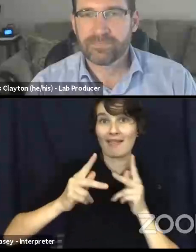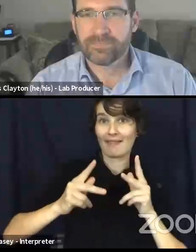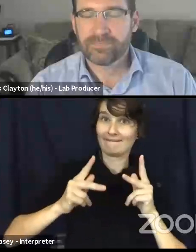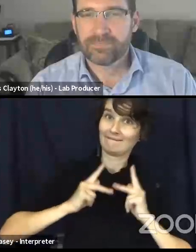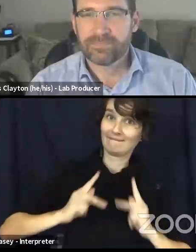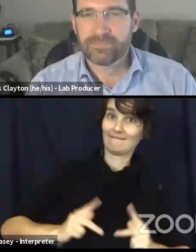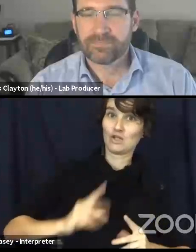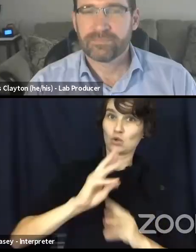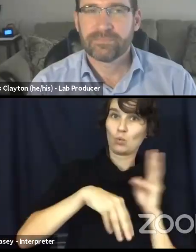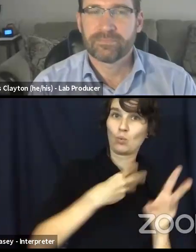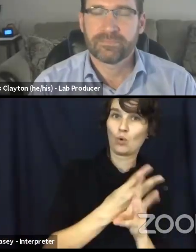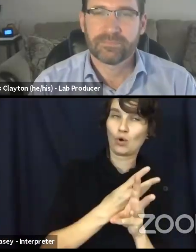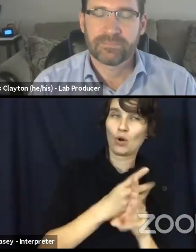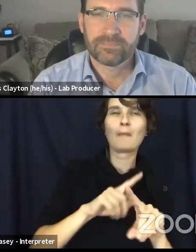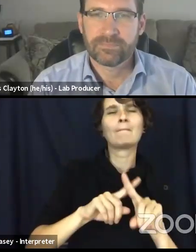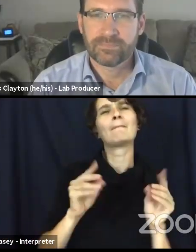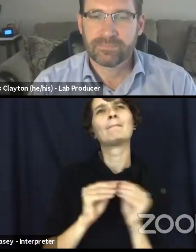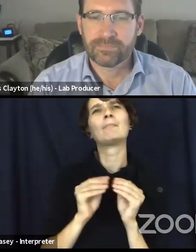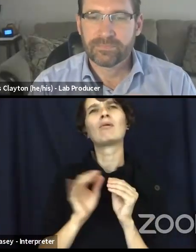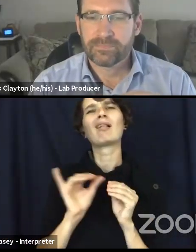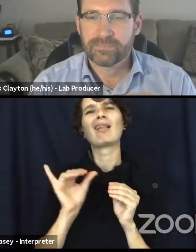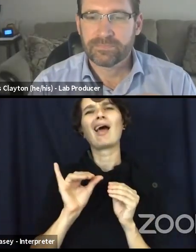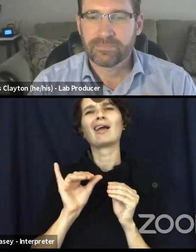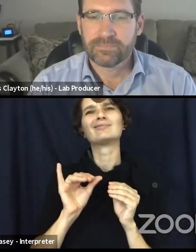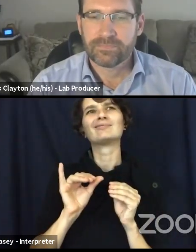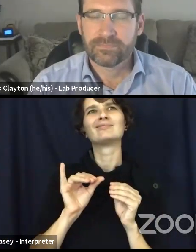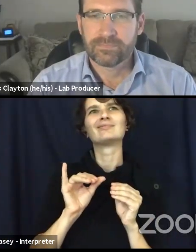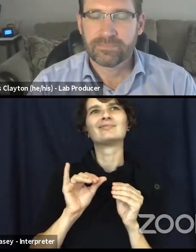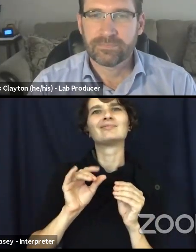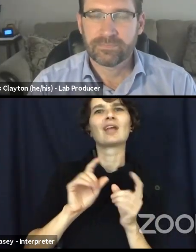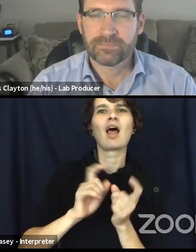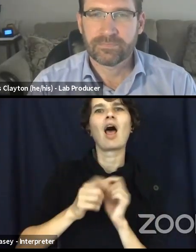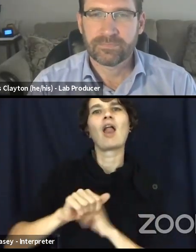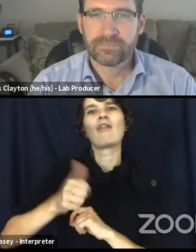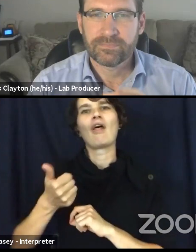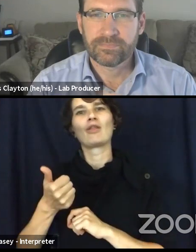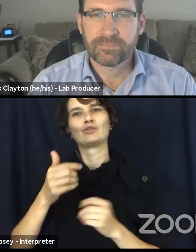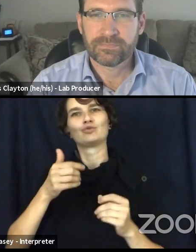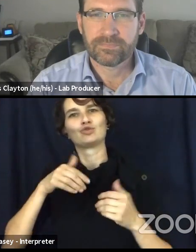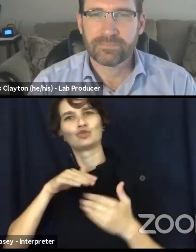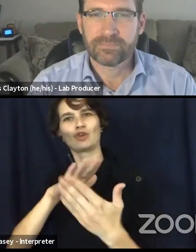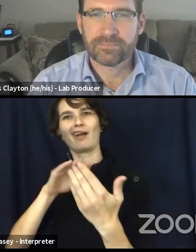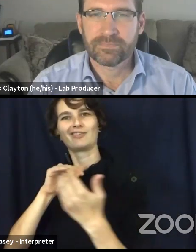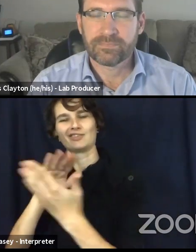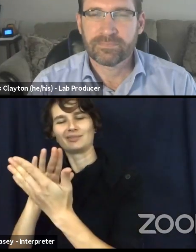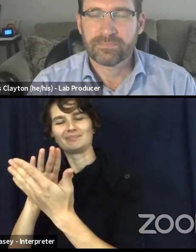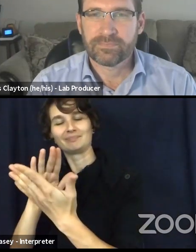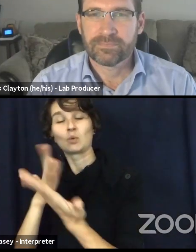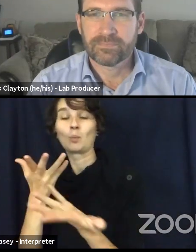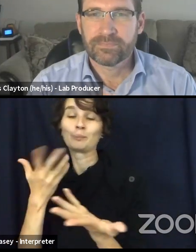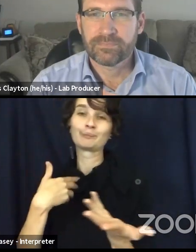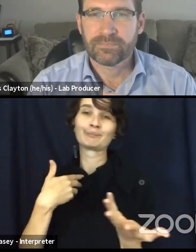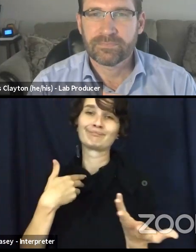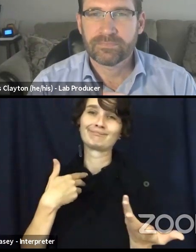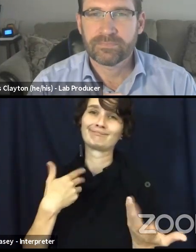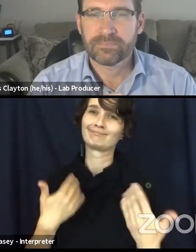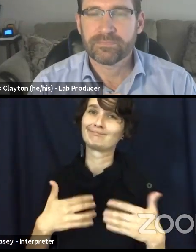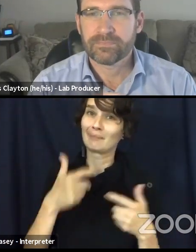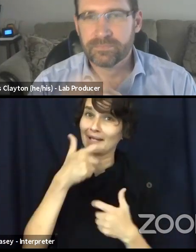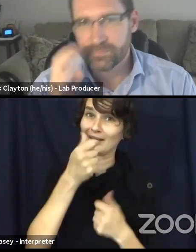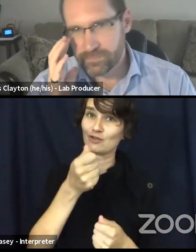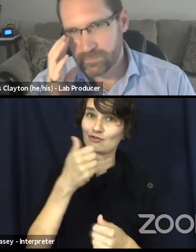but as more of like an alternate strategy full of potential energy. So yeah, it's been a really interesting journey. Like